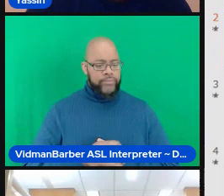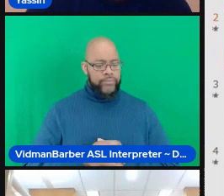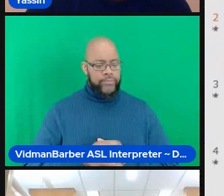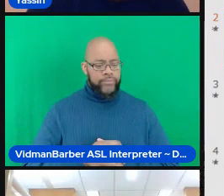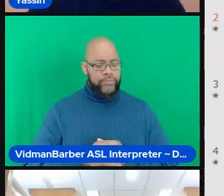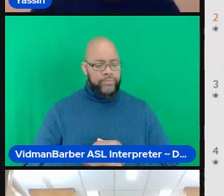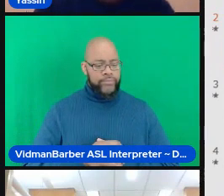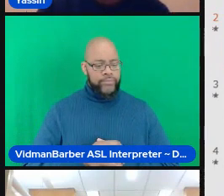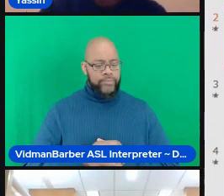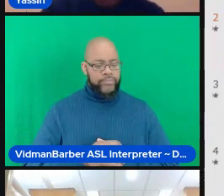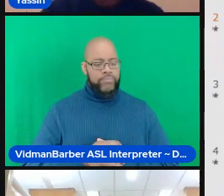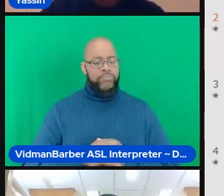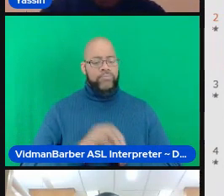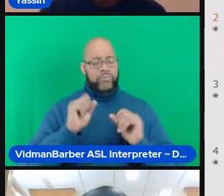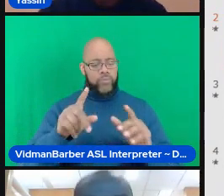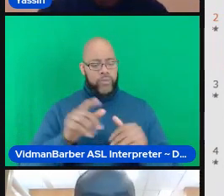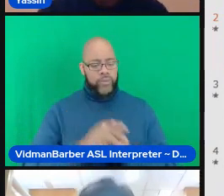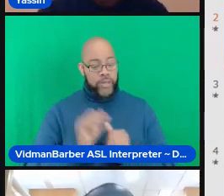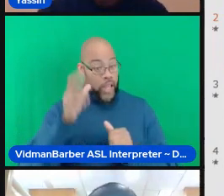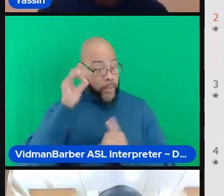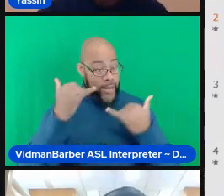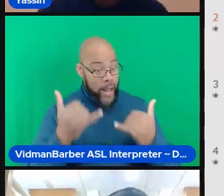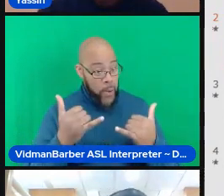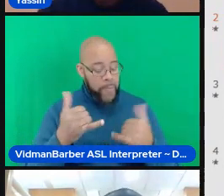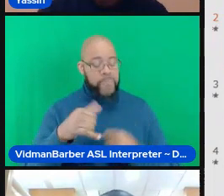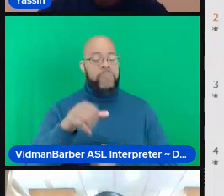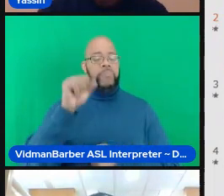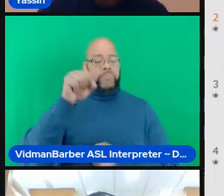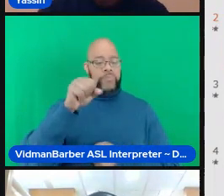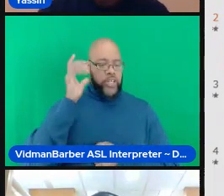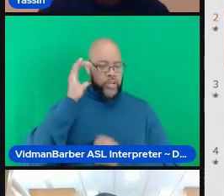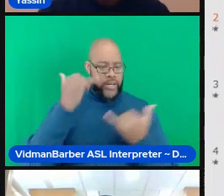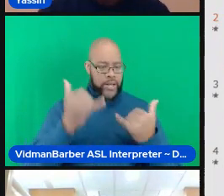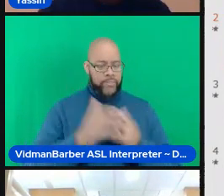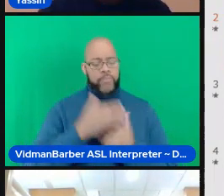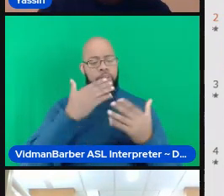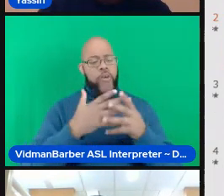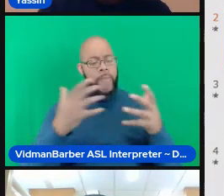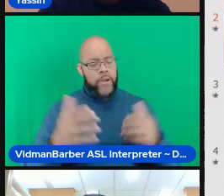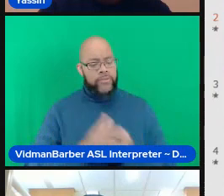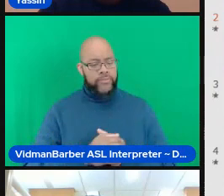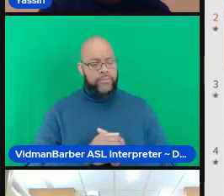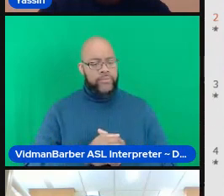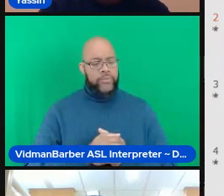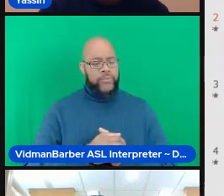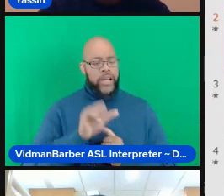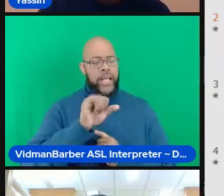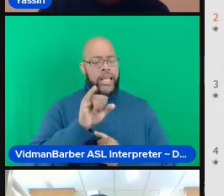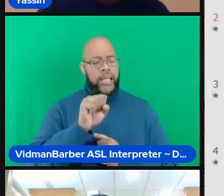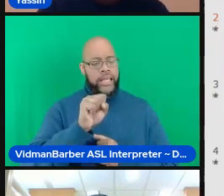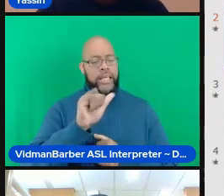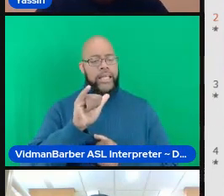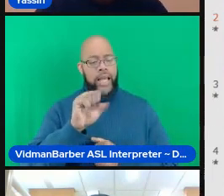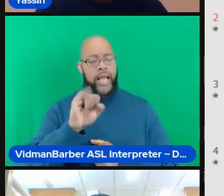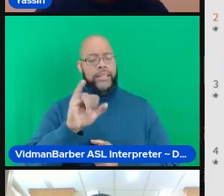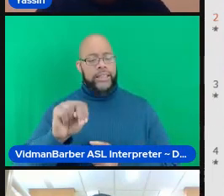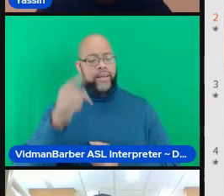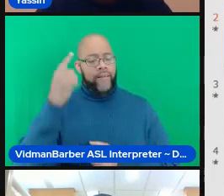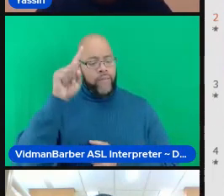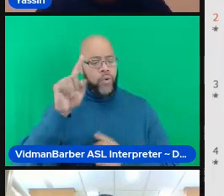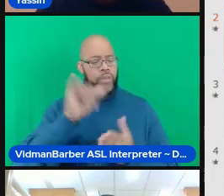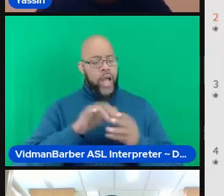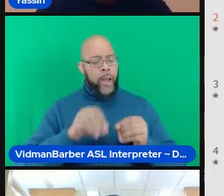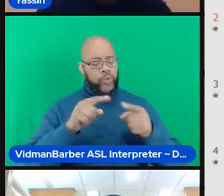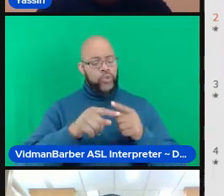Prince. Oh, yeah. Okay, can you hear me? Yeah, now we can hear you. All right, thank you very much, Yasin, for this opportunity